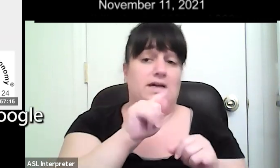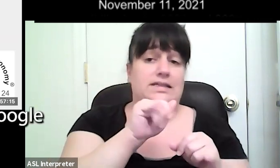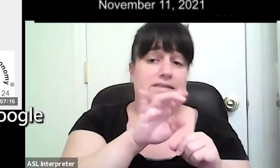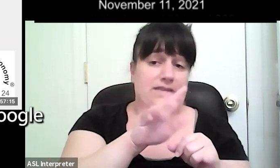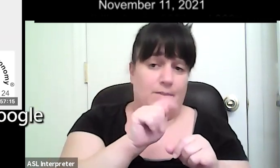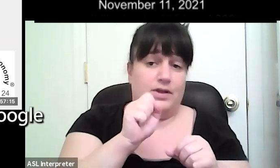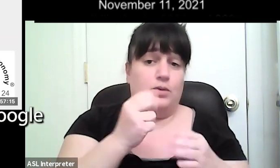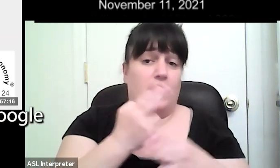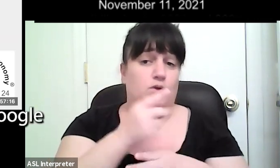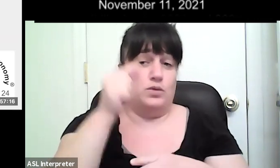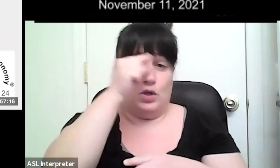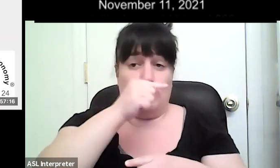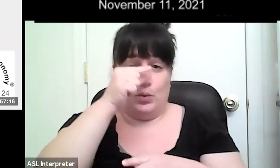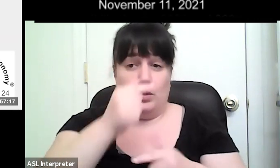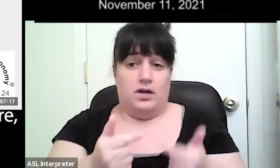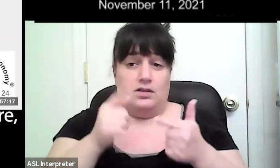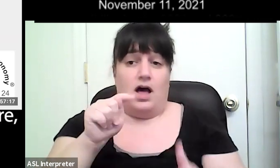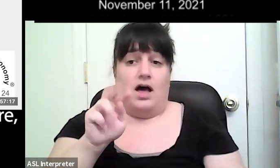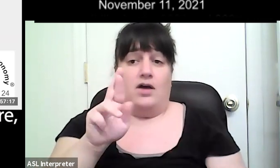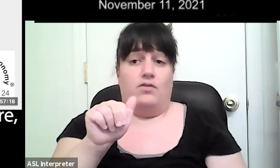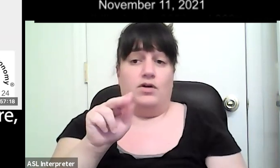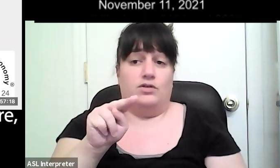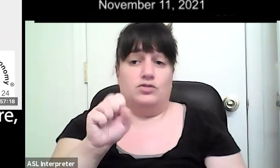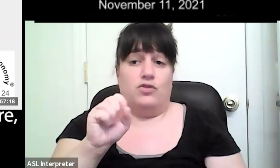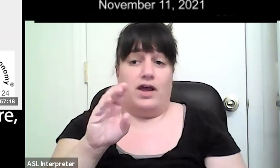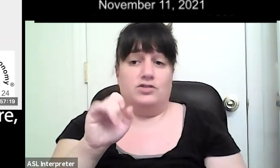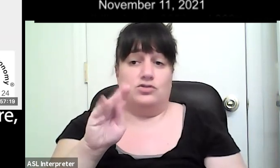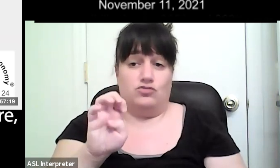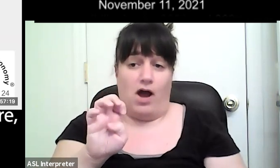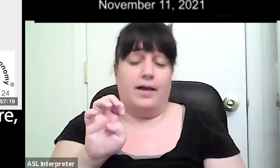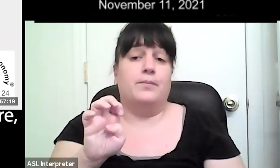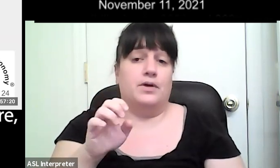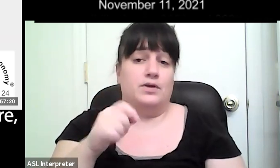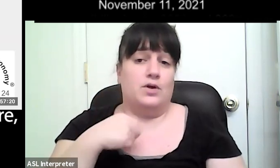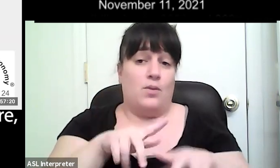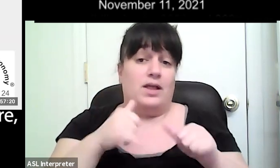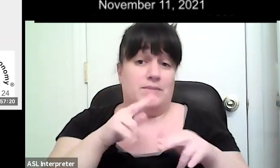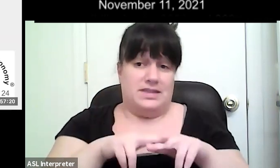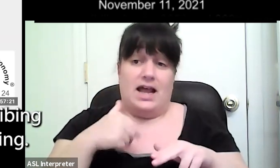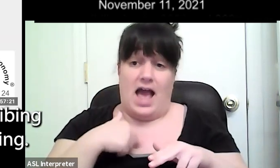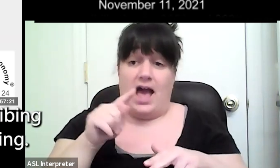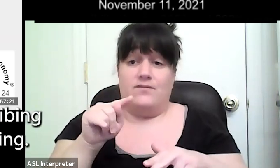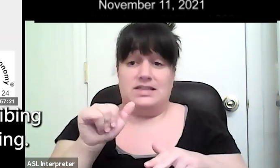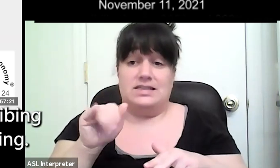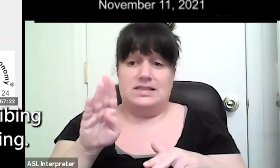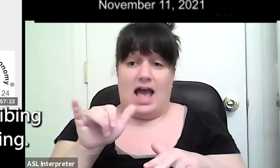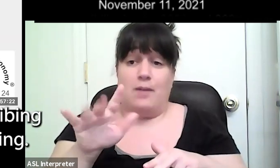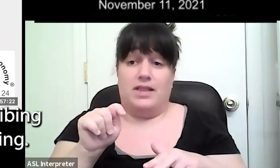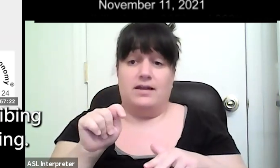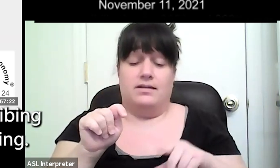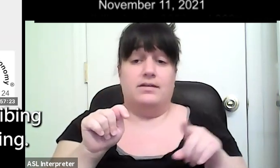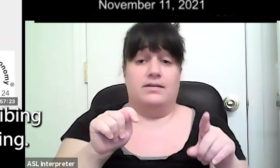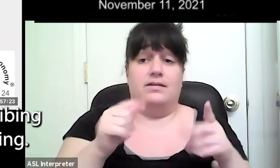called Google Live Transcribe. So while I've been sitting here, I do have a tablet, and it actually has